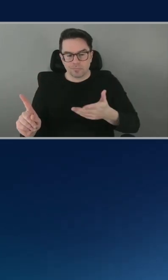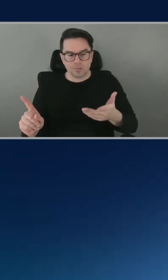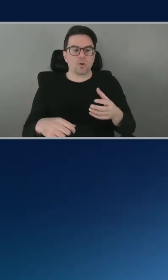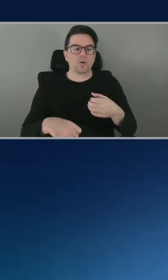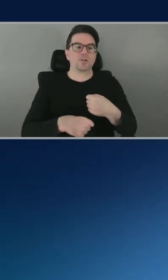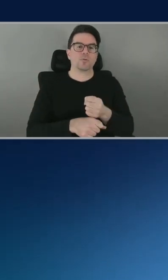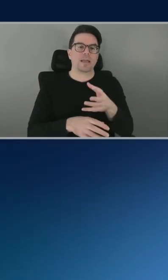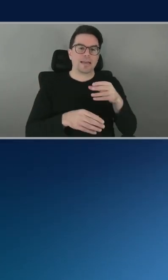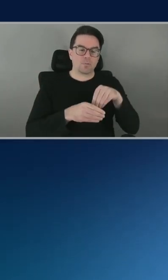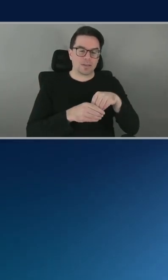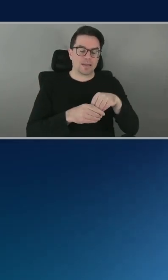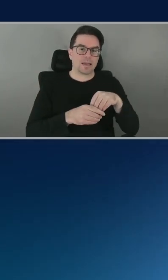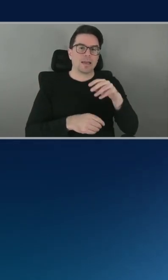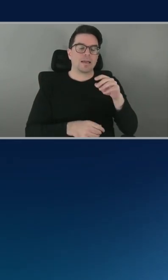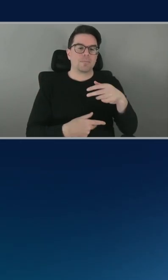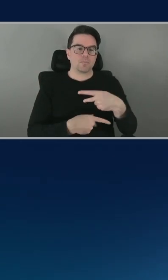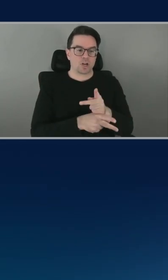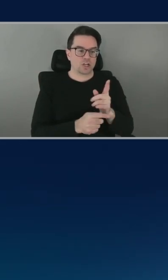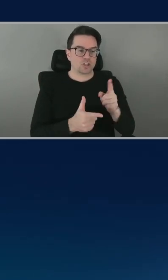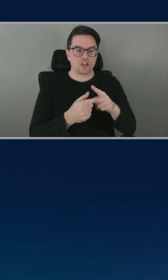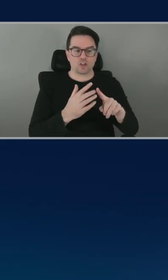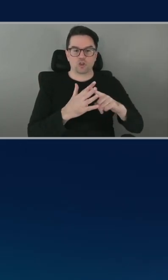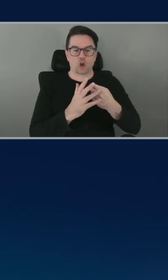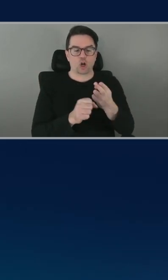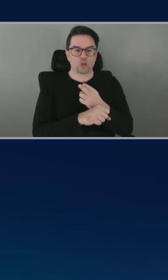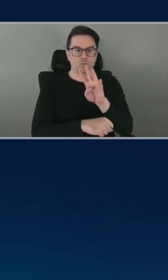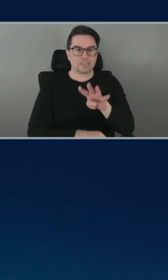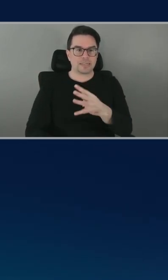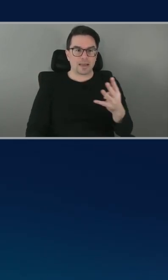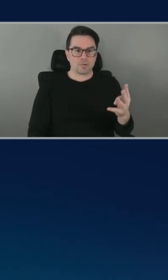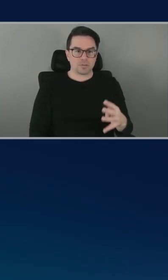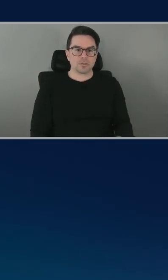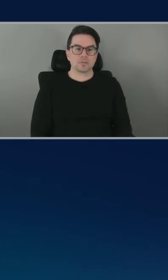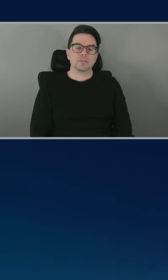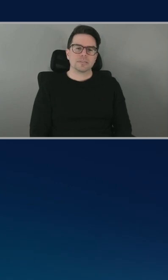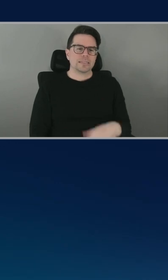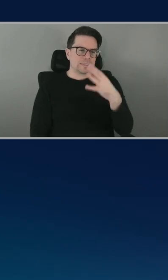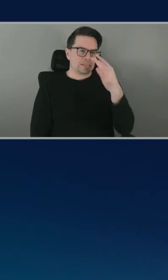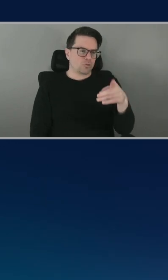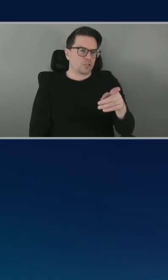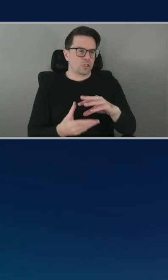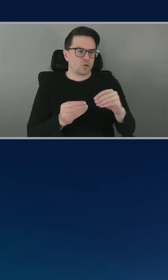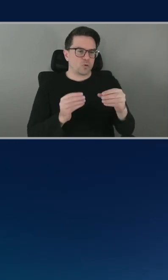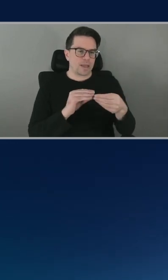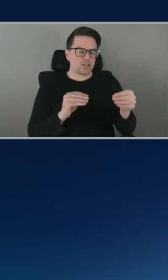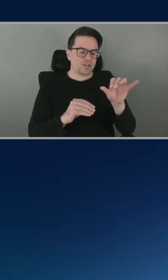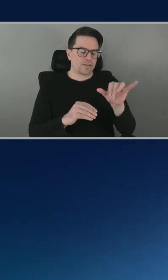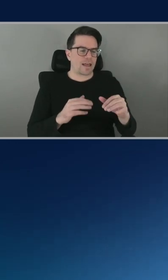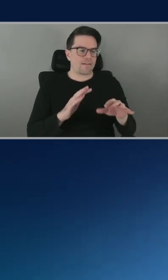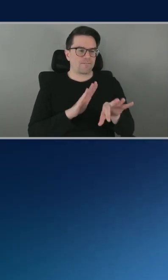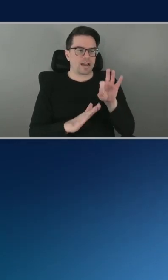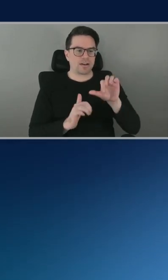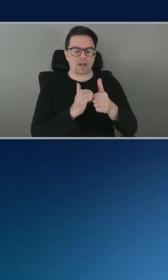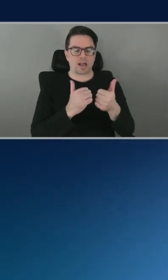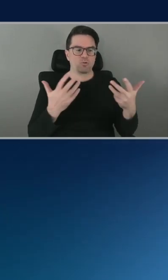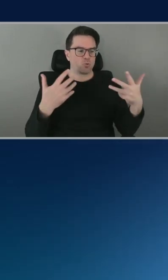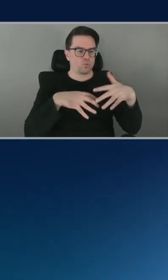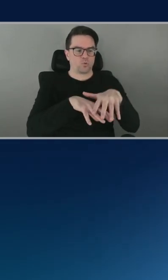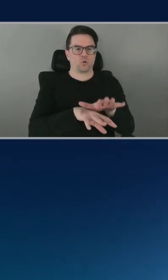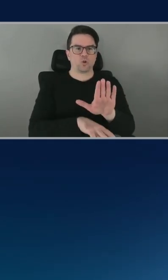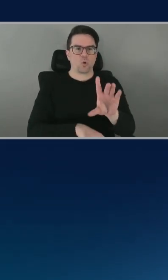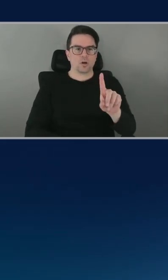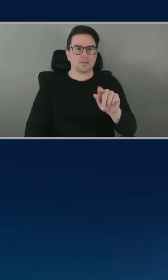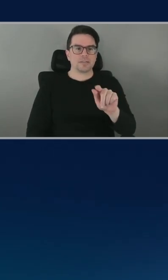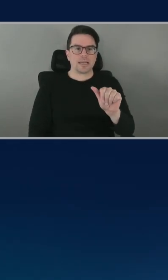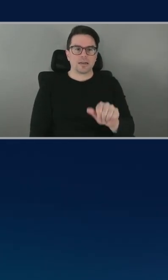using tables. Yeah, it's interesting you mentioned table and iceberg like that. Then finding a way to collide your data into it. We have a call out for the chat from